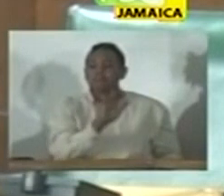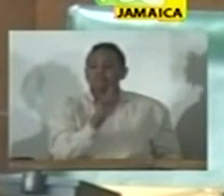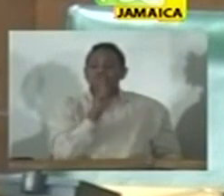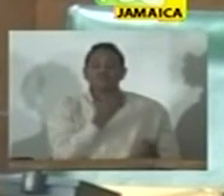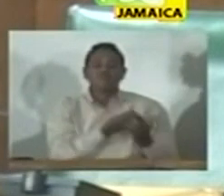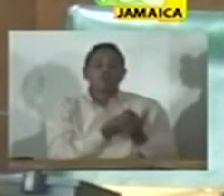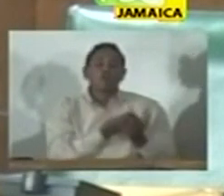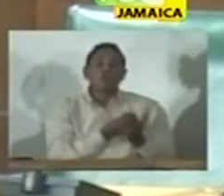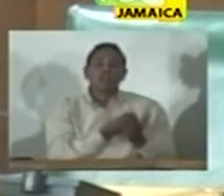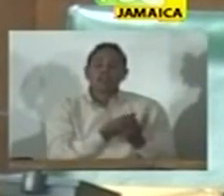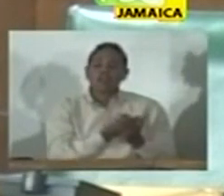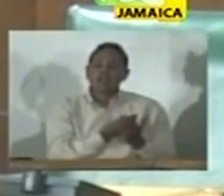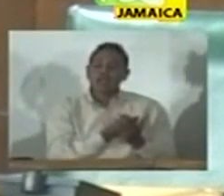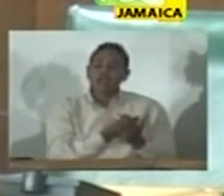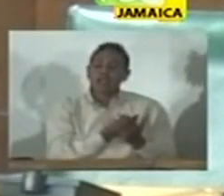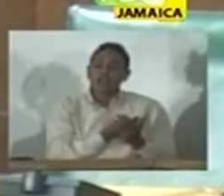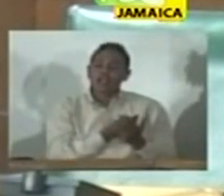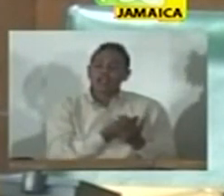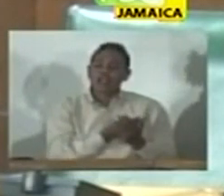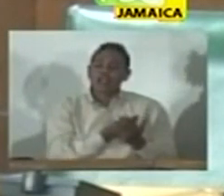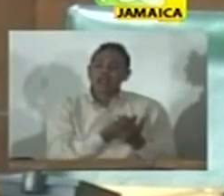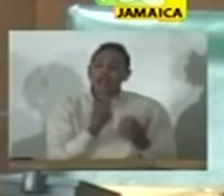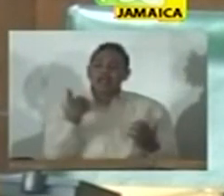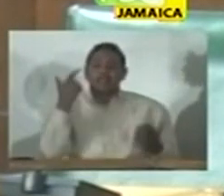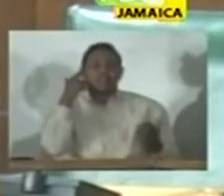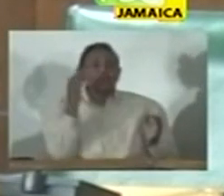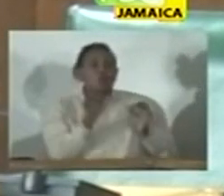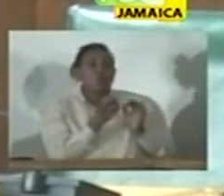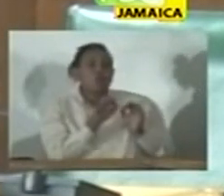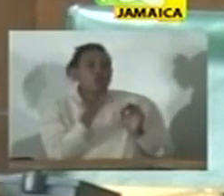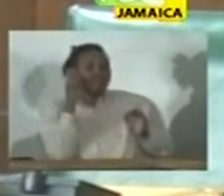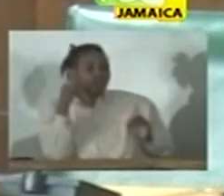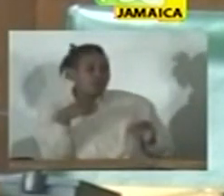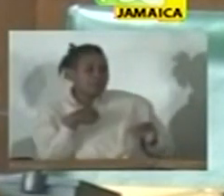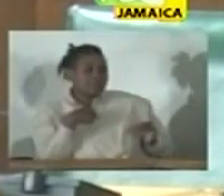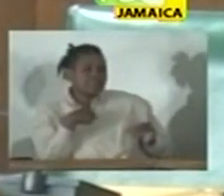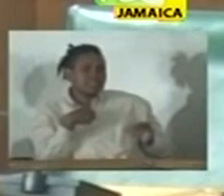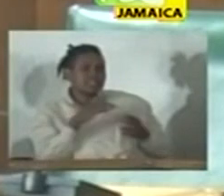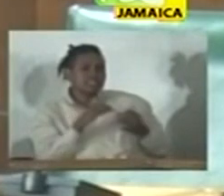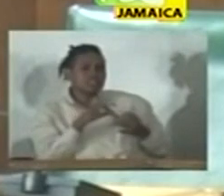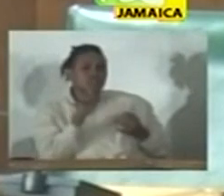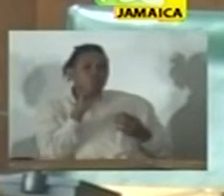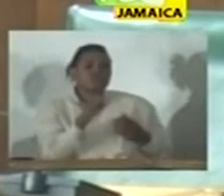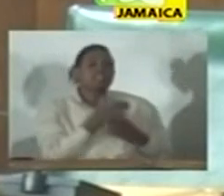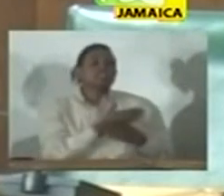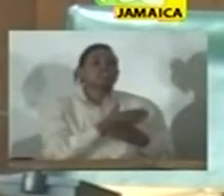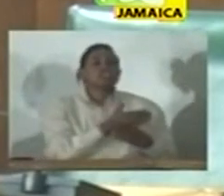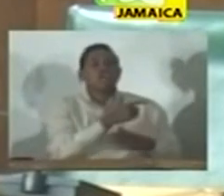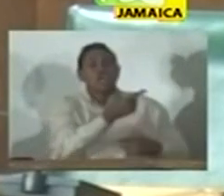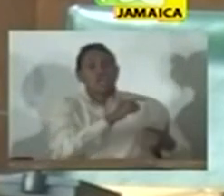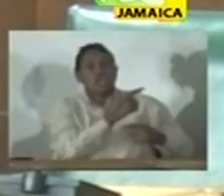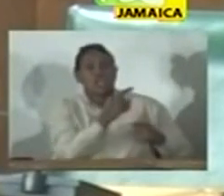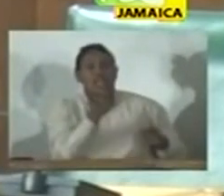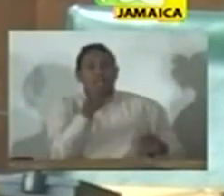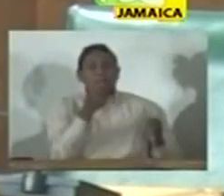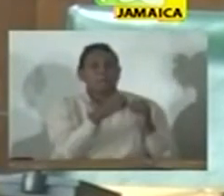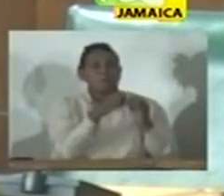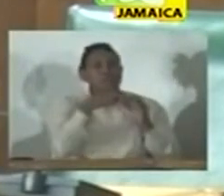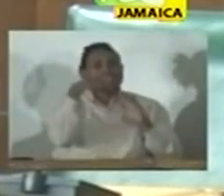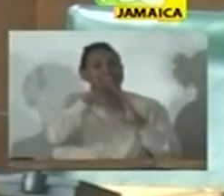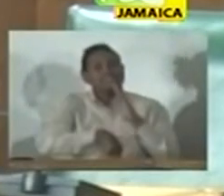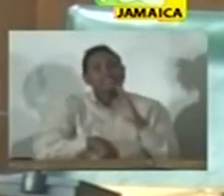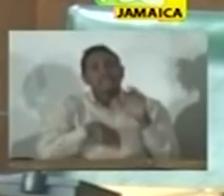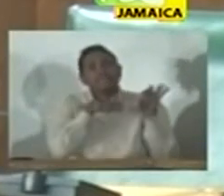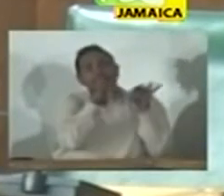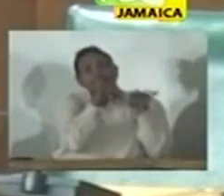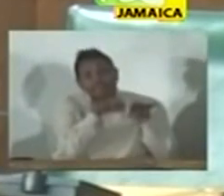Fund, and I think it is worthwhile for me, Mr. President, to share a little bit more detail in terms